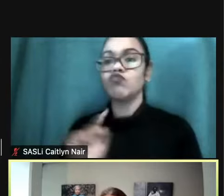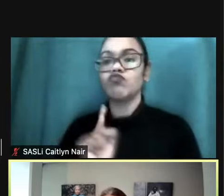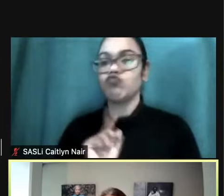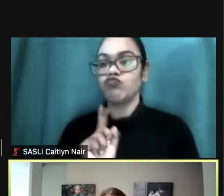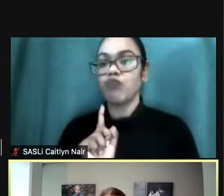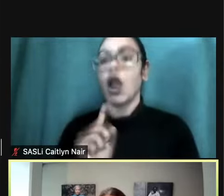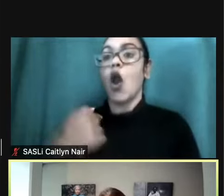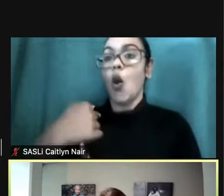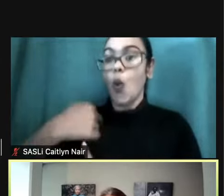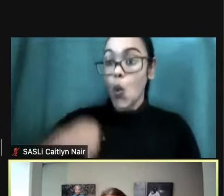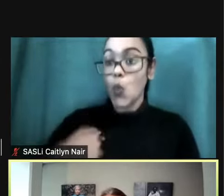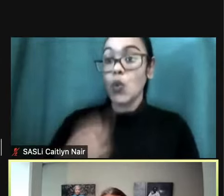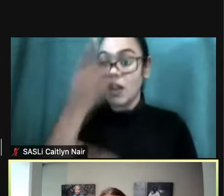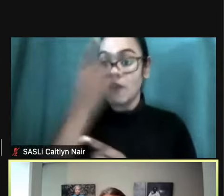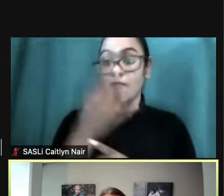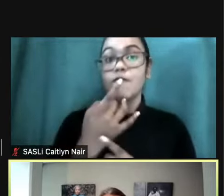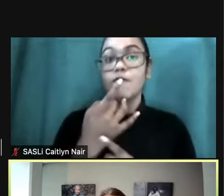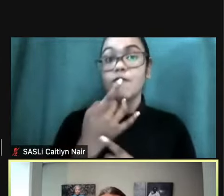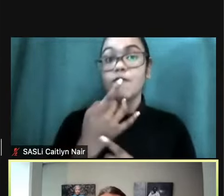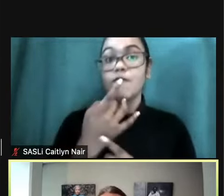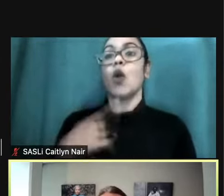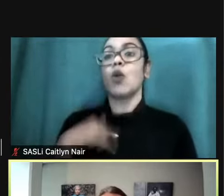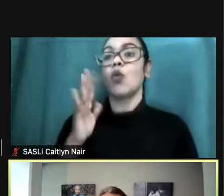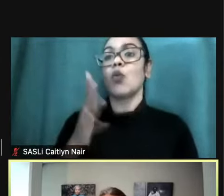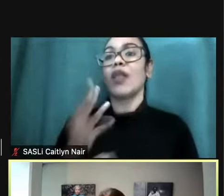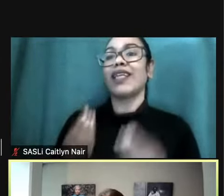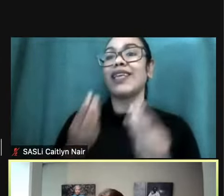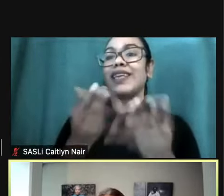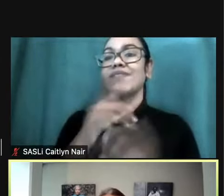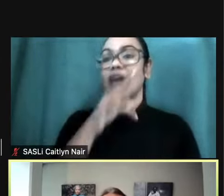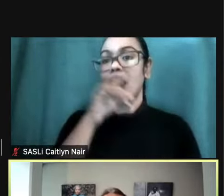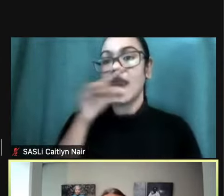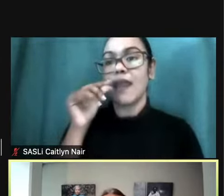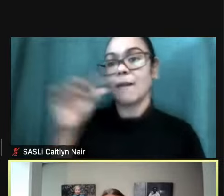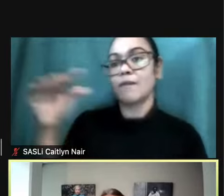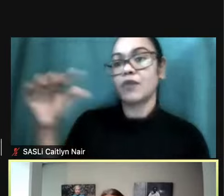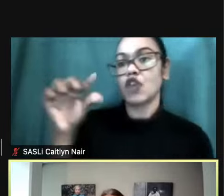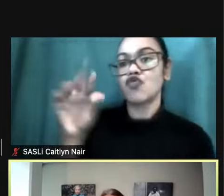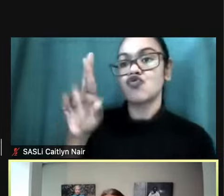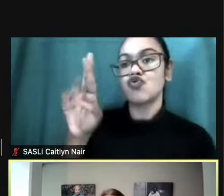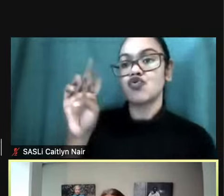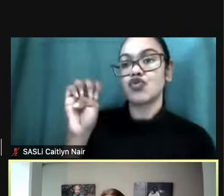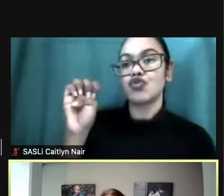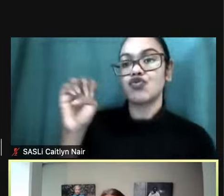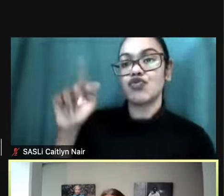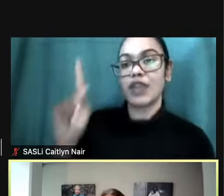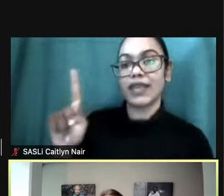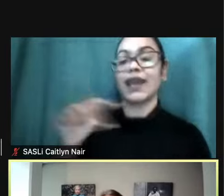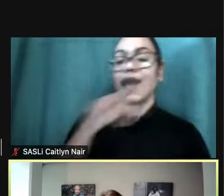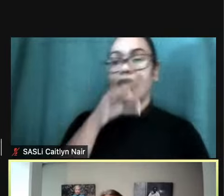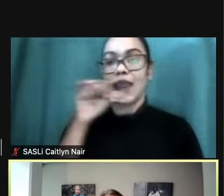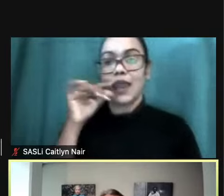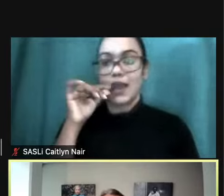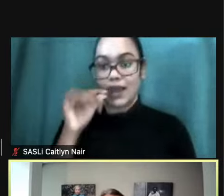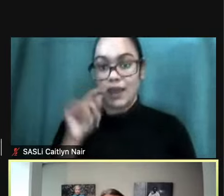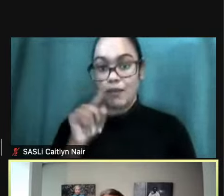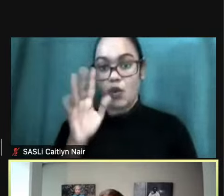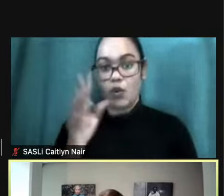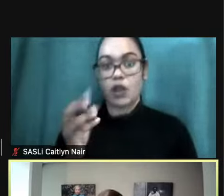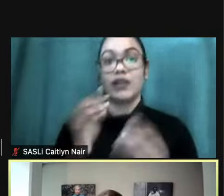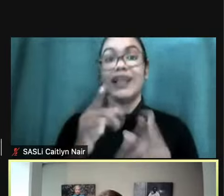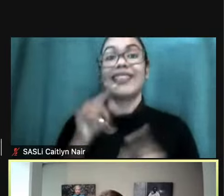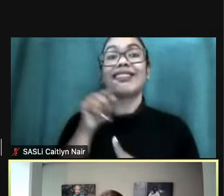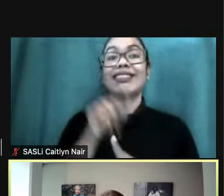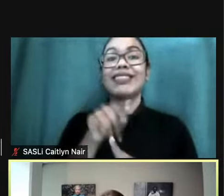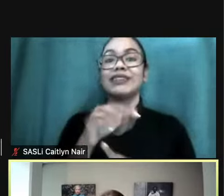will become a variant with a Greek name, probably tomorrow, has very high number of mutations with a concern for predicted immune